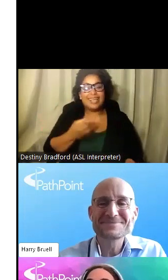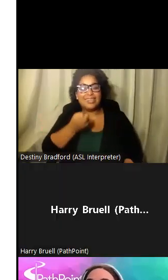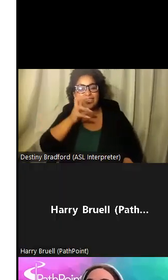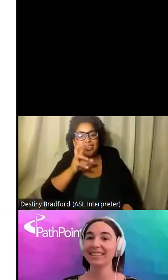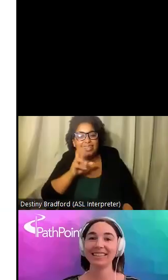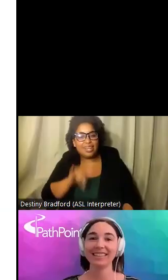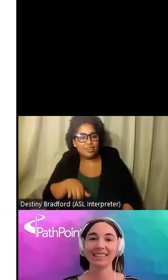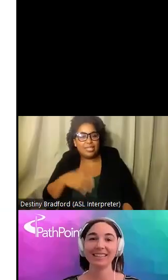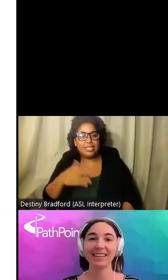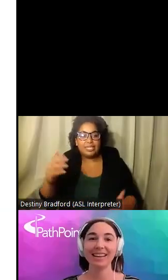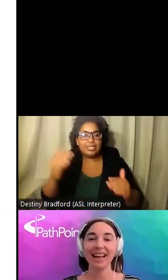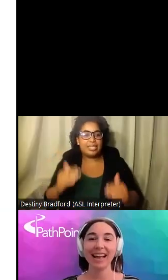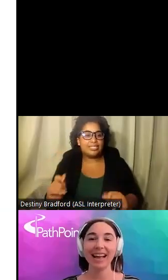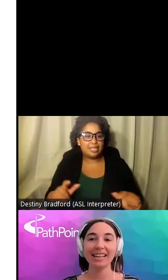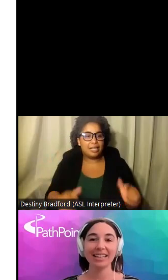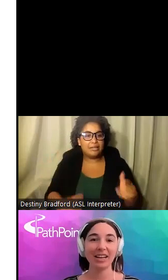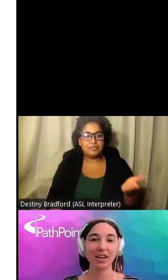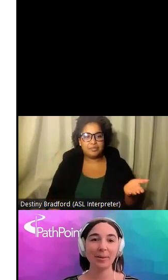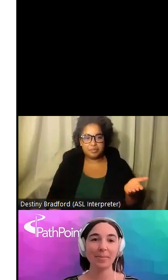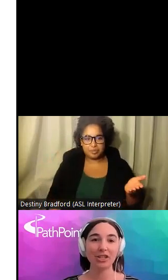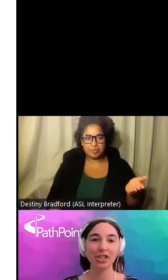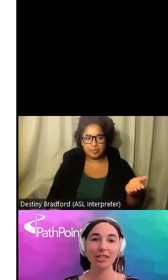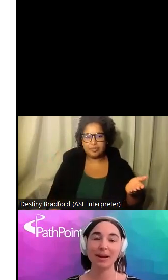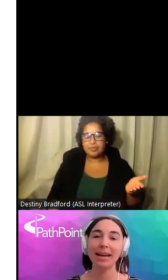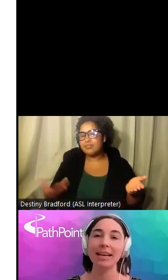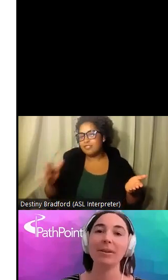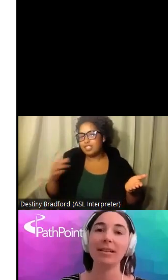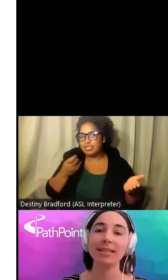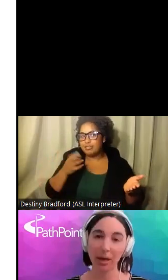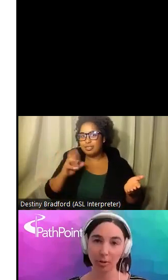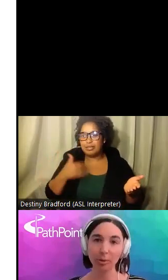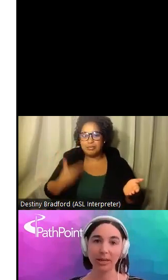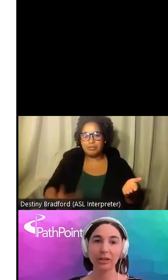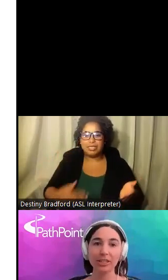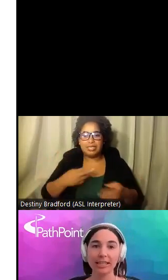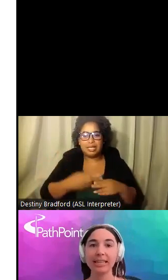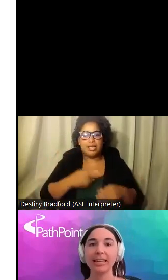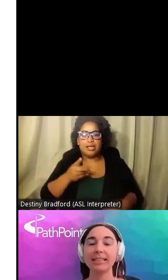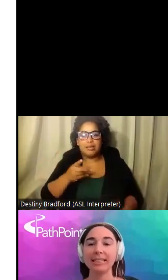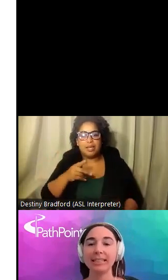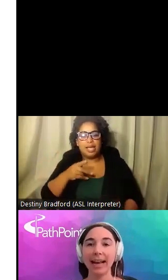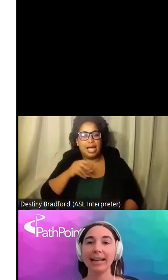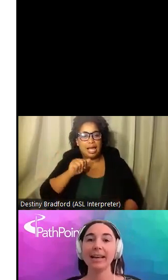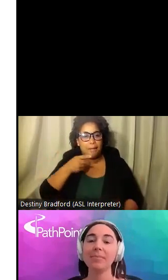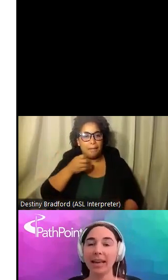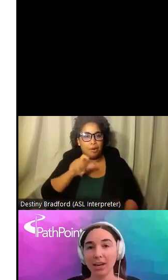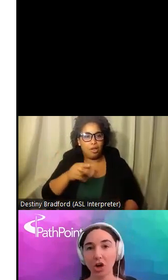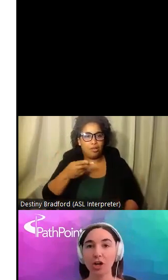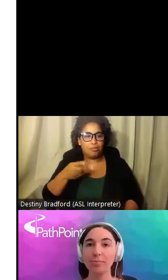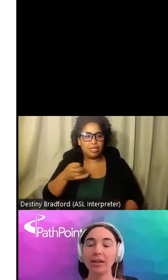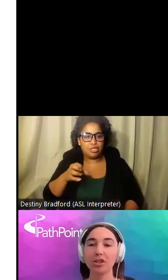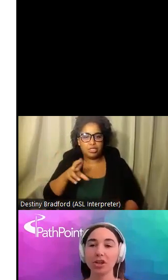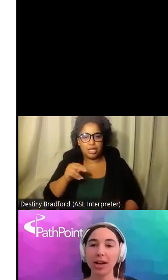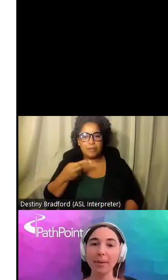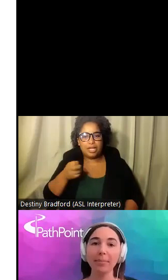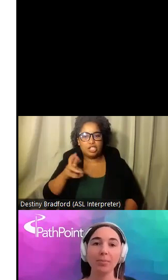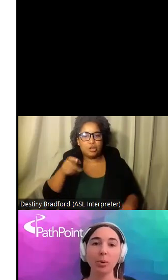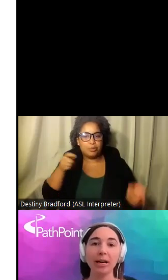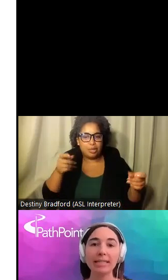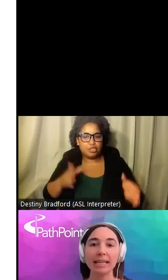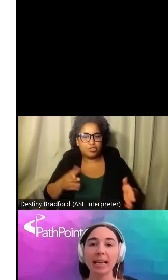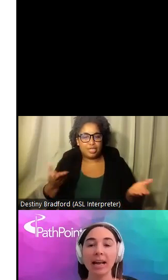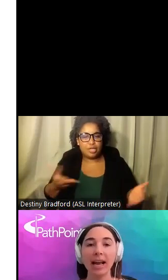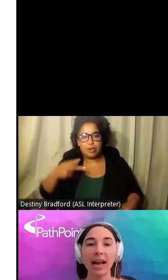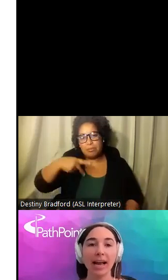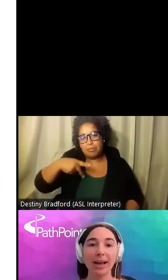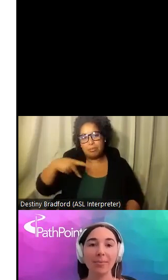slide. As Harry mentioned, my name is April Peterson, and I am the HR manager at